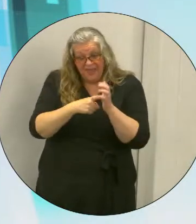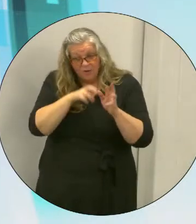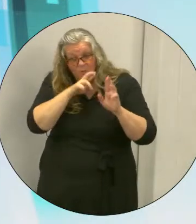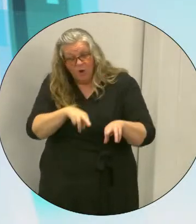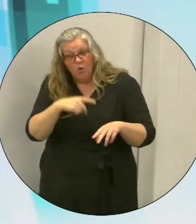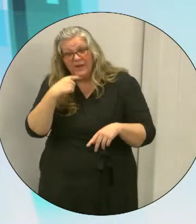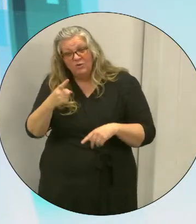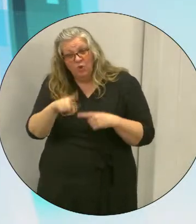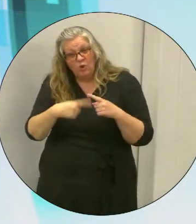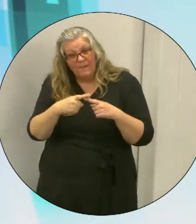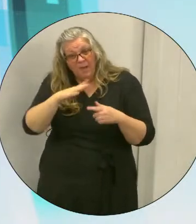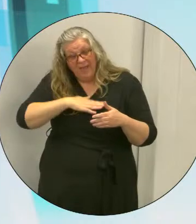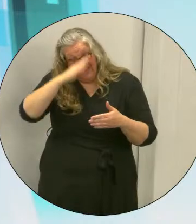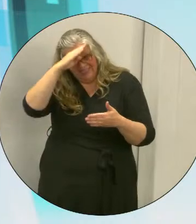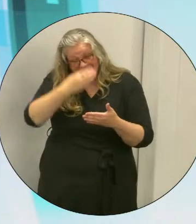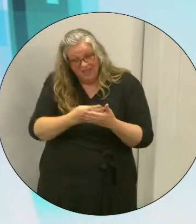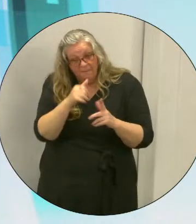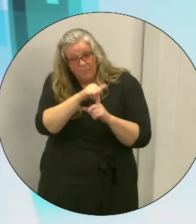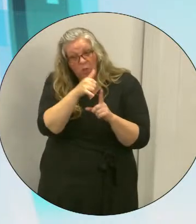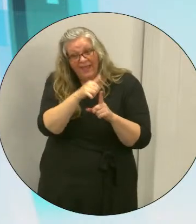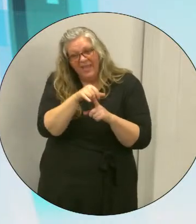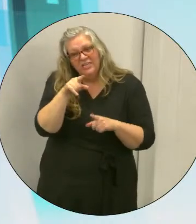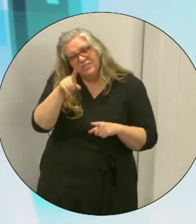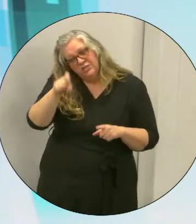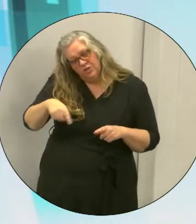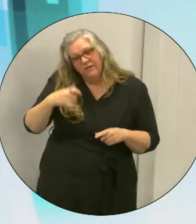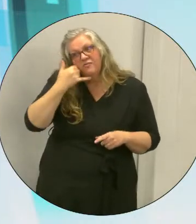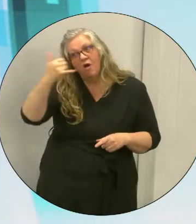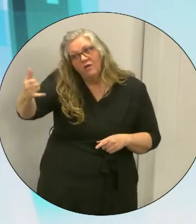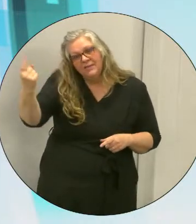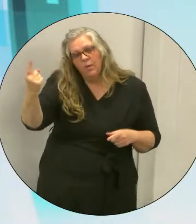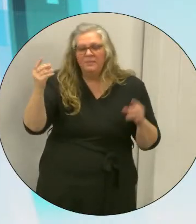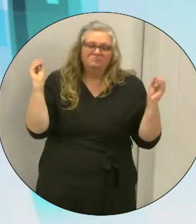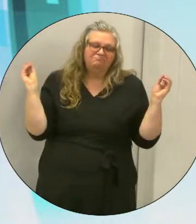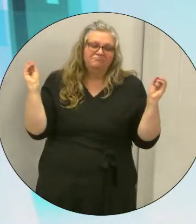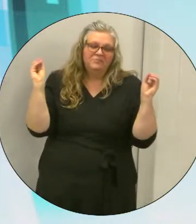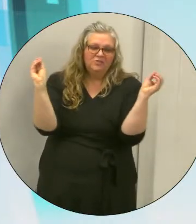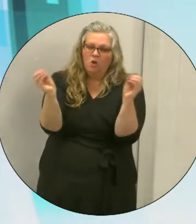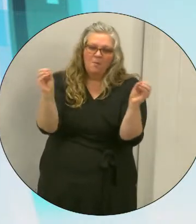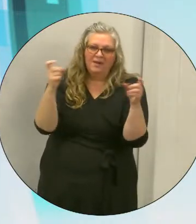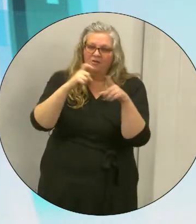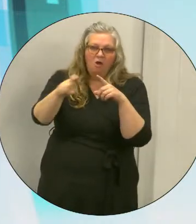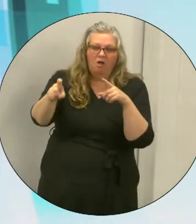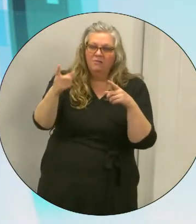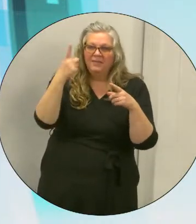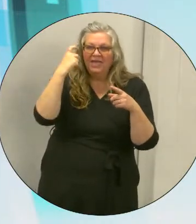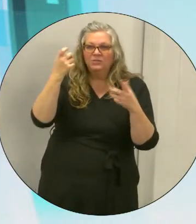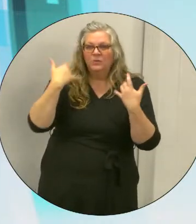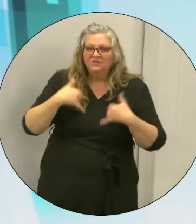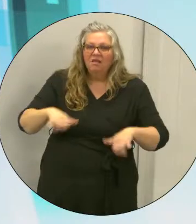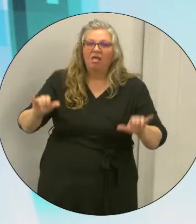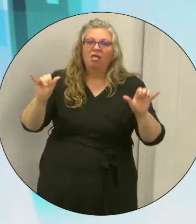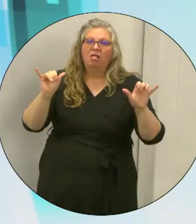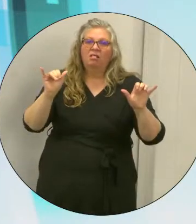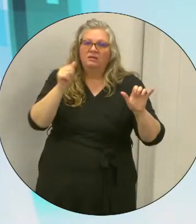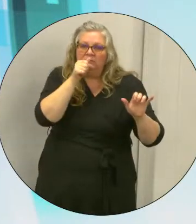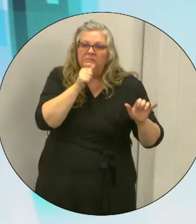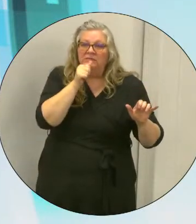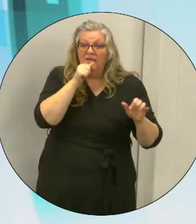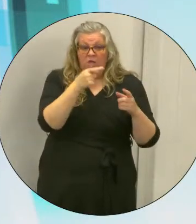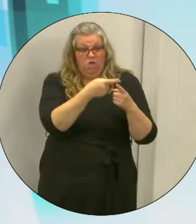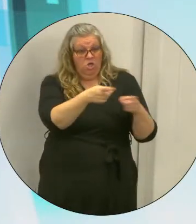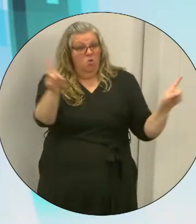about my son's bullying, she should have called somebody. But obviously nobody did, because we're still dealing with it. And even you